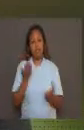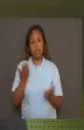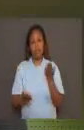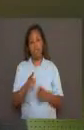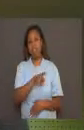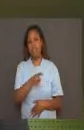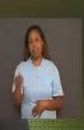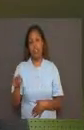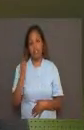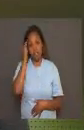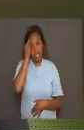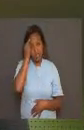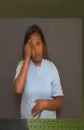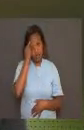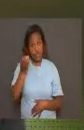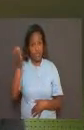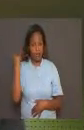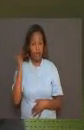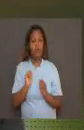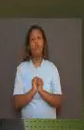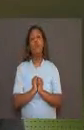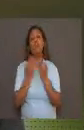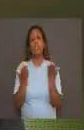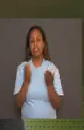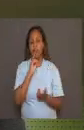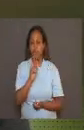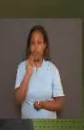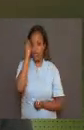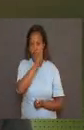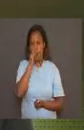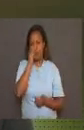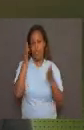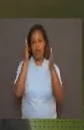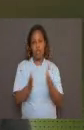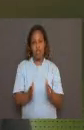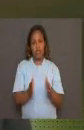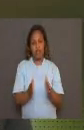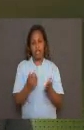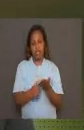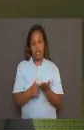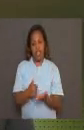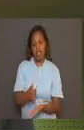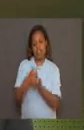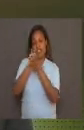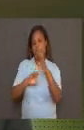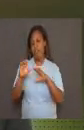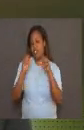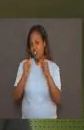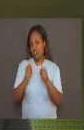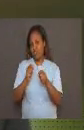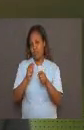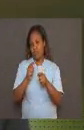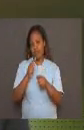Perhaps you thought of how Ethiopians might assist in the